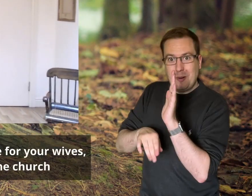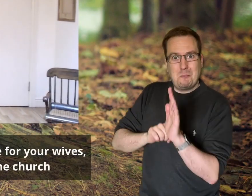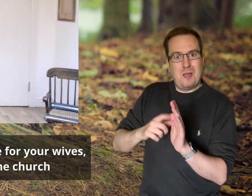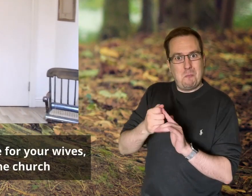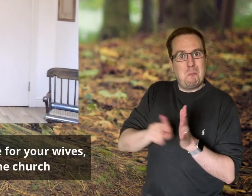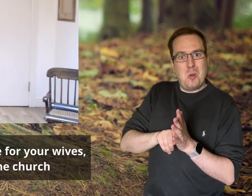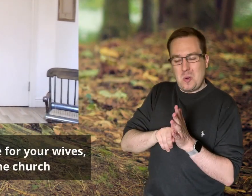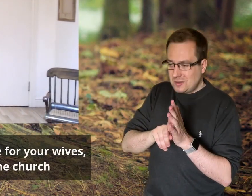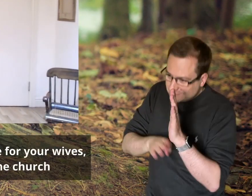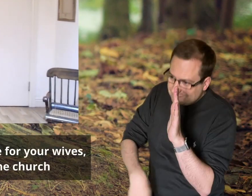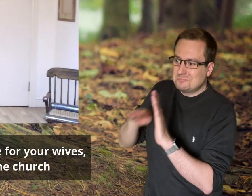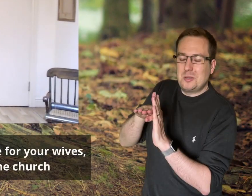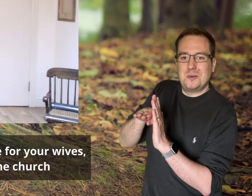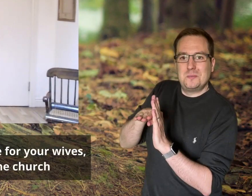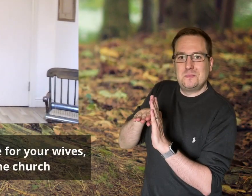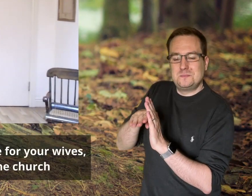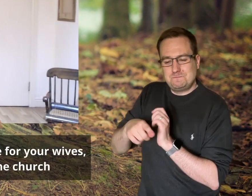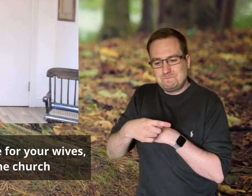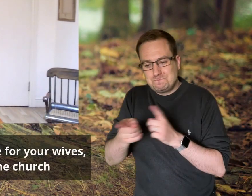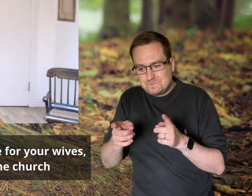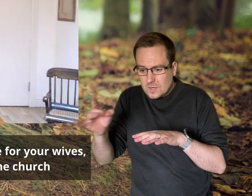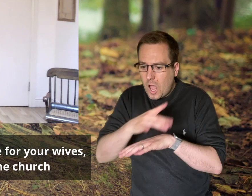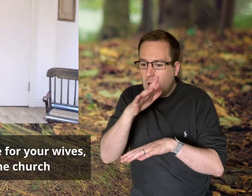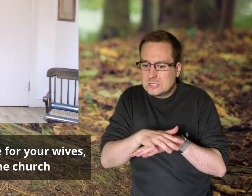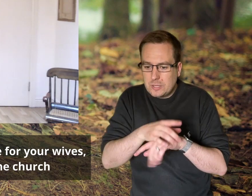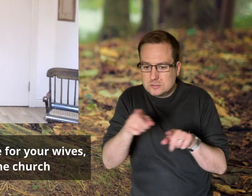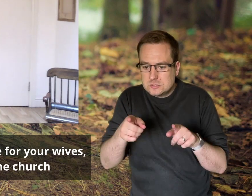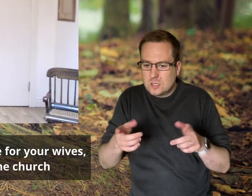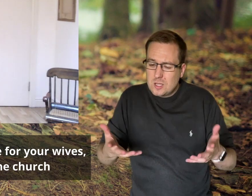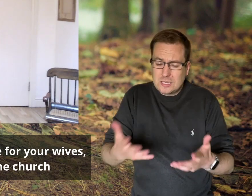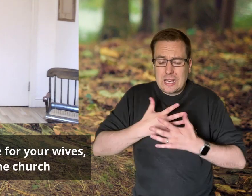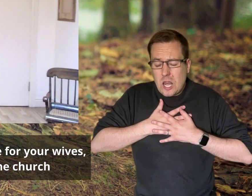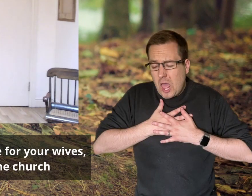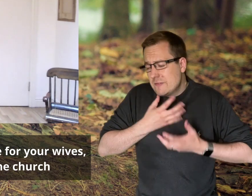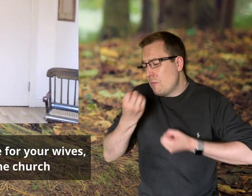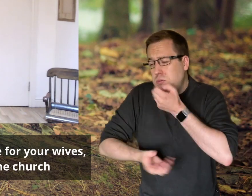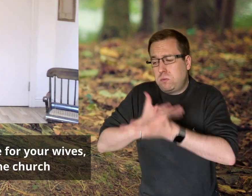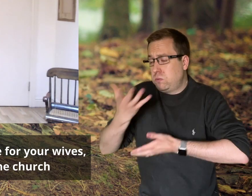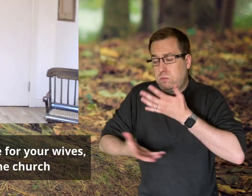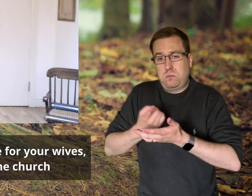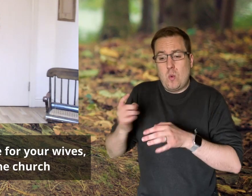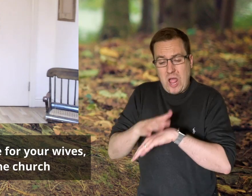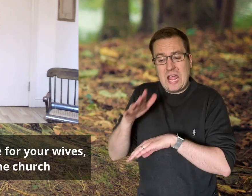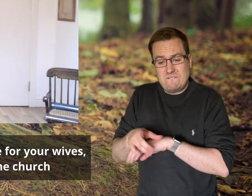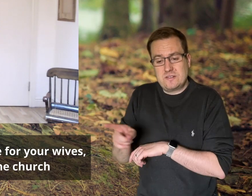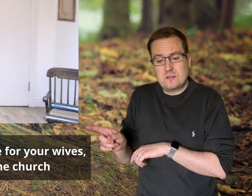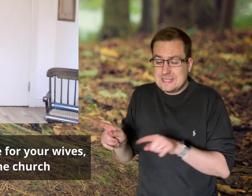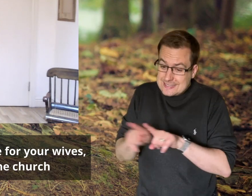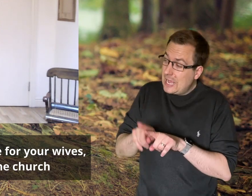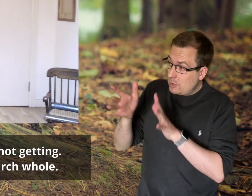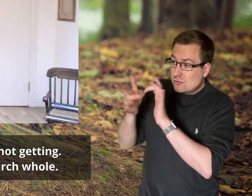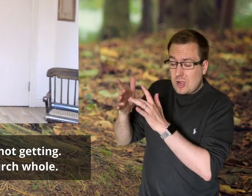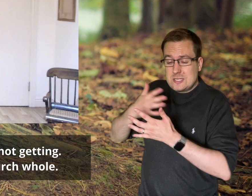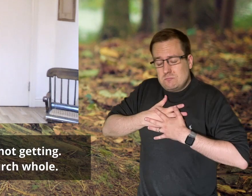Husbands, go out in your love. Go all out in your love for your wives, exactly as Christ did for the